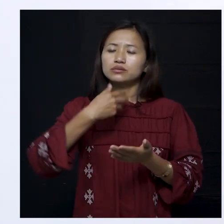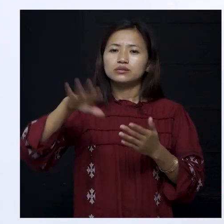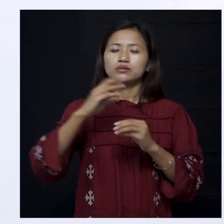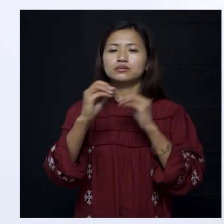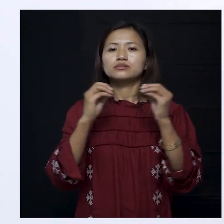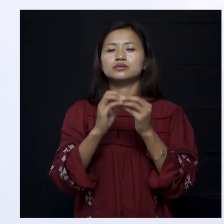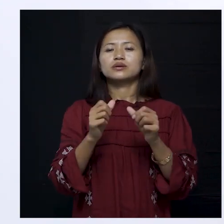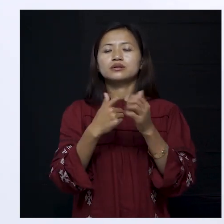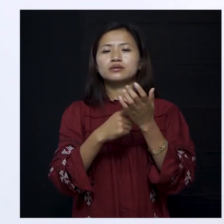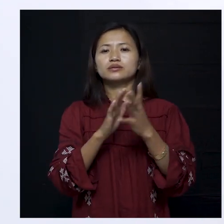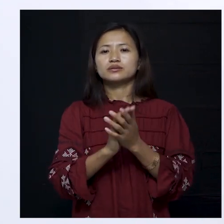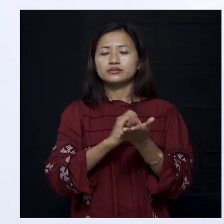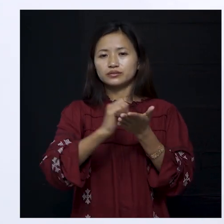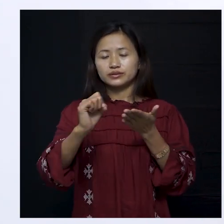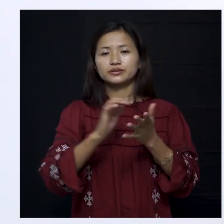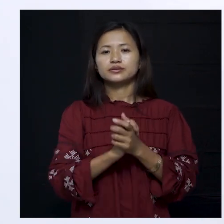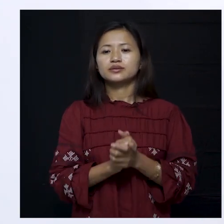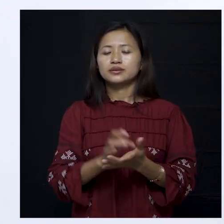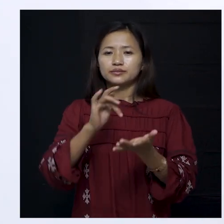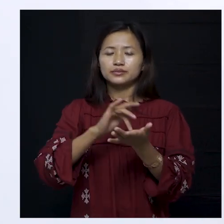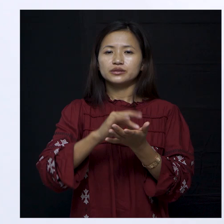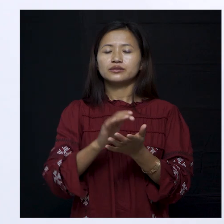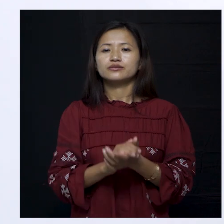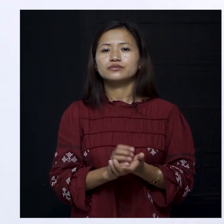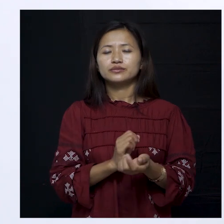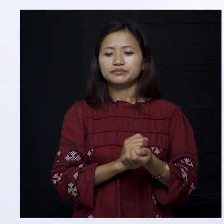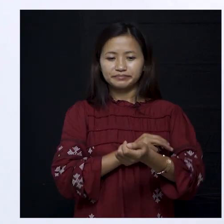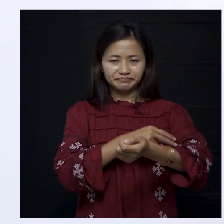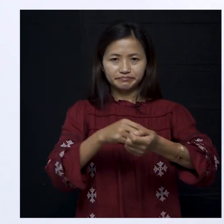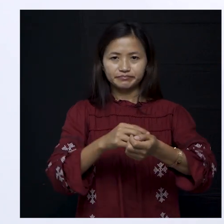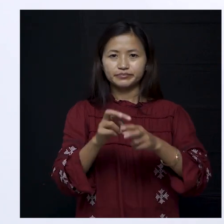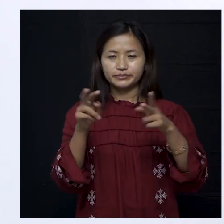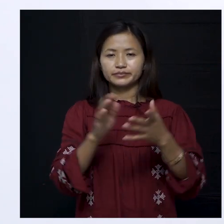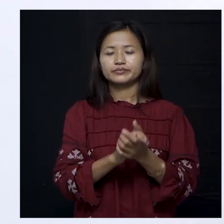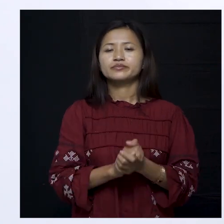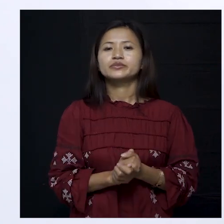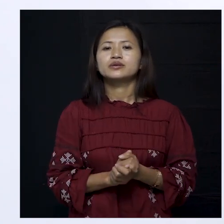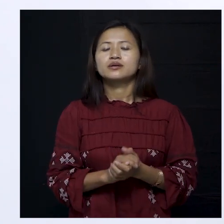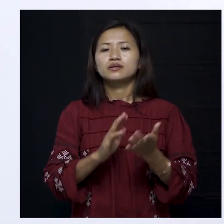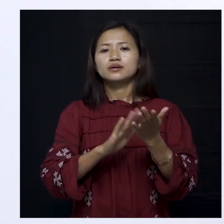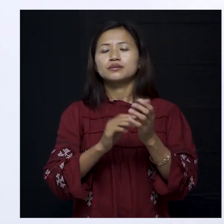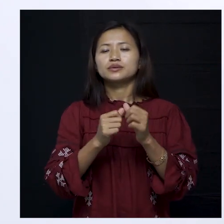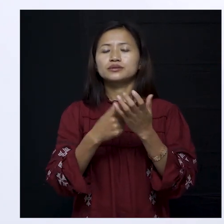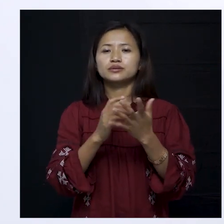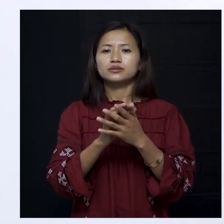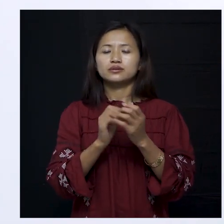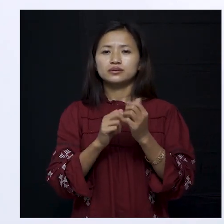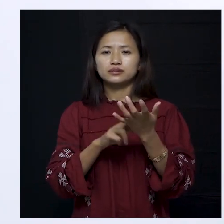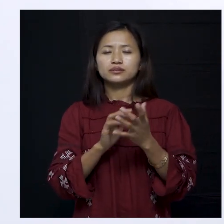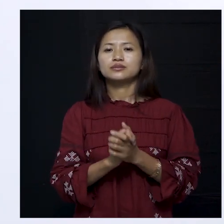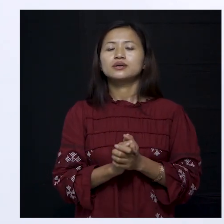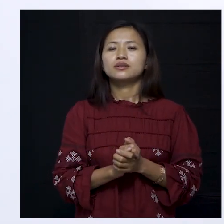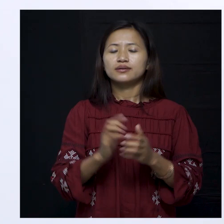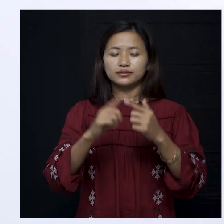in an article writing. Sometimes the place of writing the name may differ, okay? In magazines and journals, it may be written at the